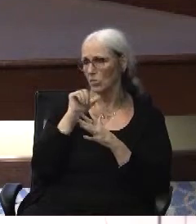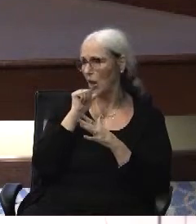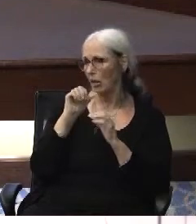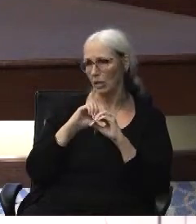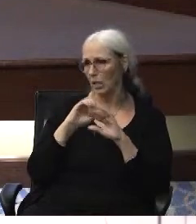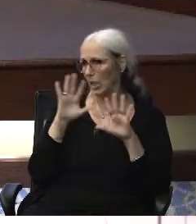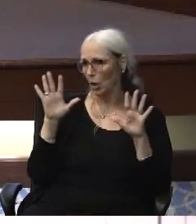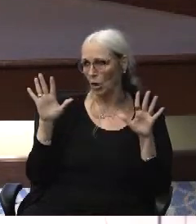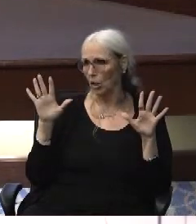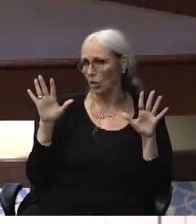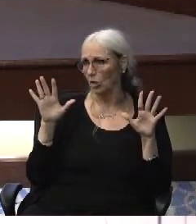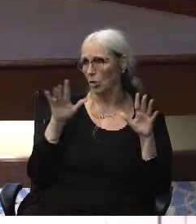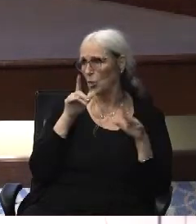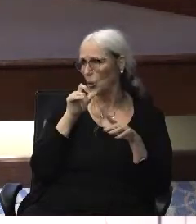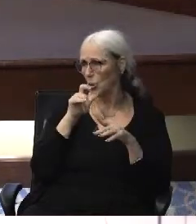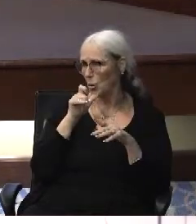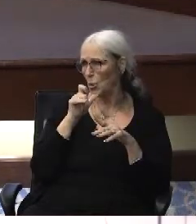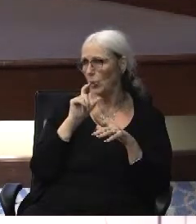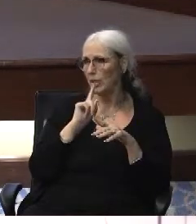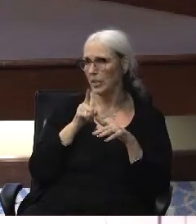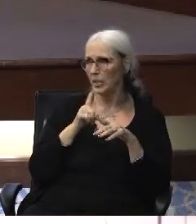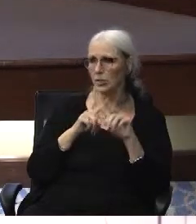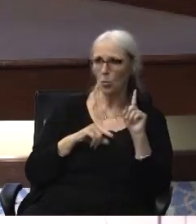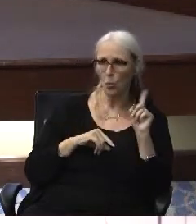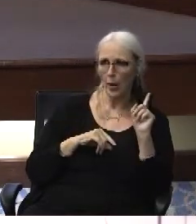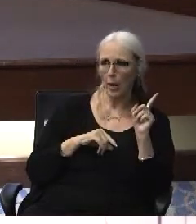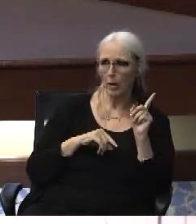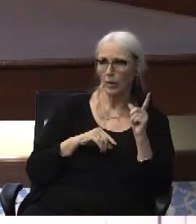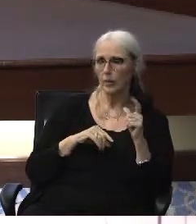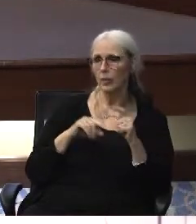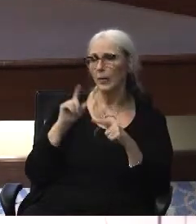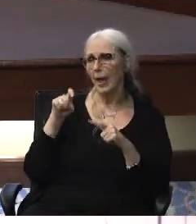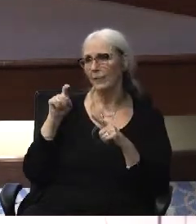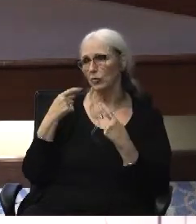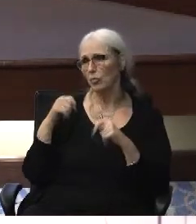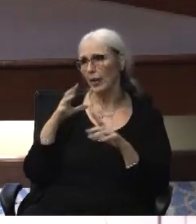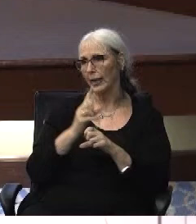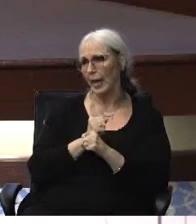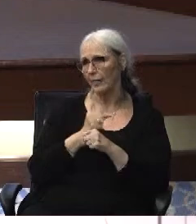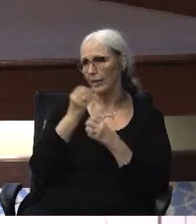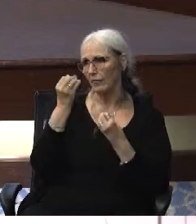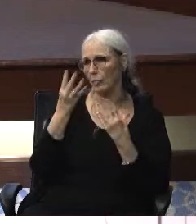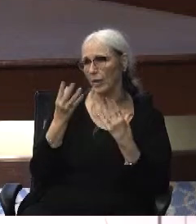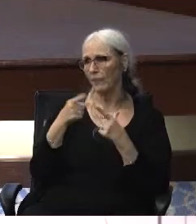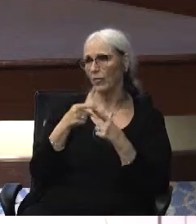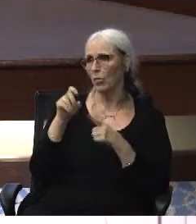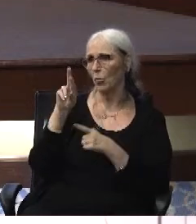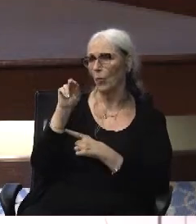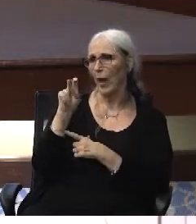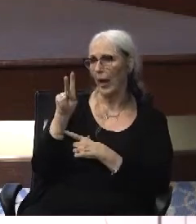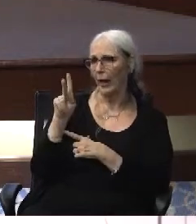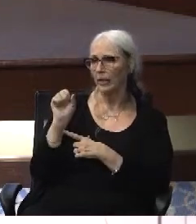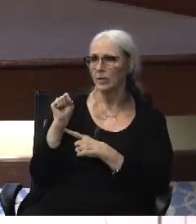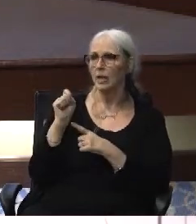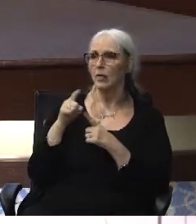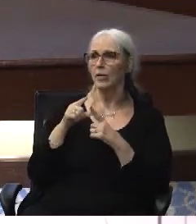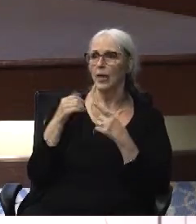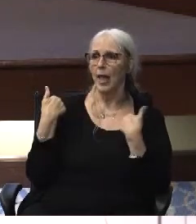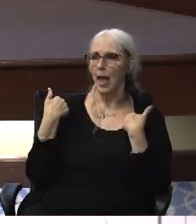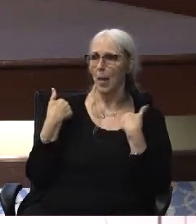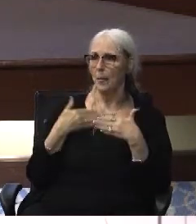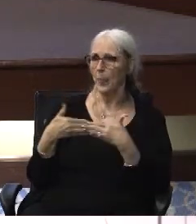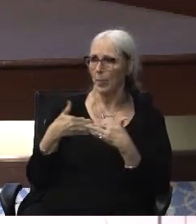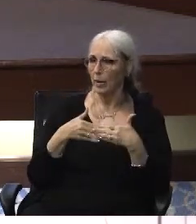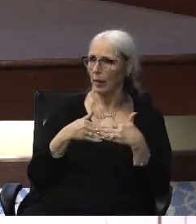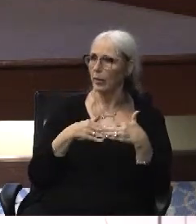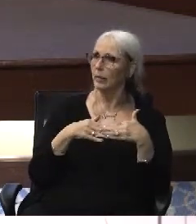on who is where. So we would have to try to obtain that information from RACs that have pediatric hospitals to